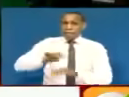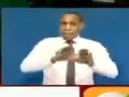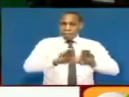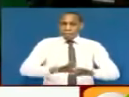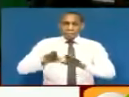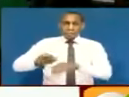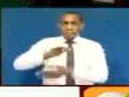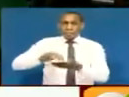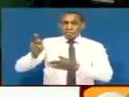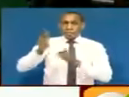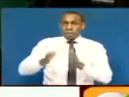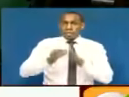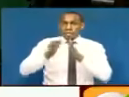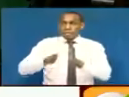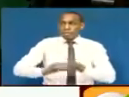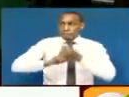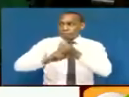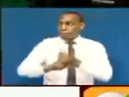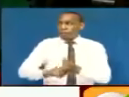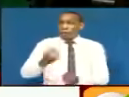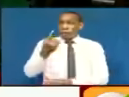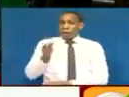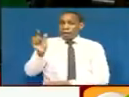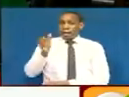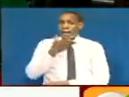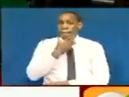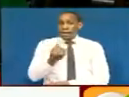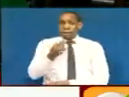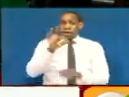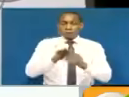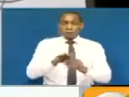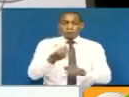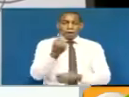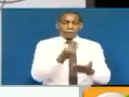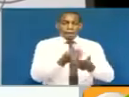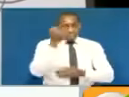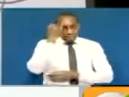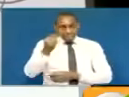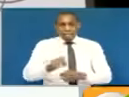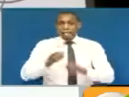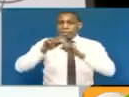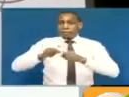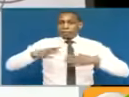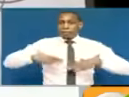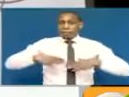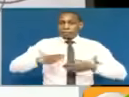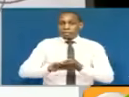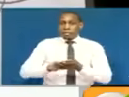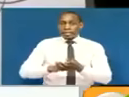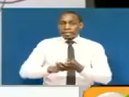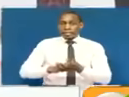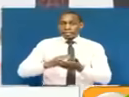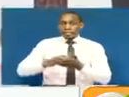campaigns, Central Kenya leaders rallied behind the one man, one vote, one shilling mantra that trod on population as the index for